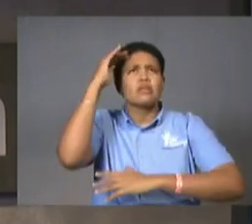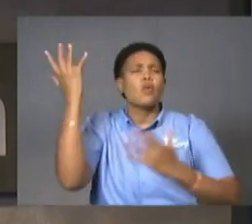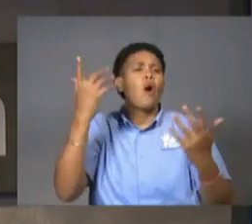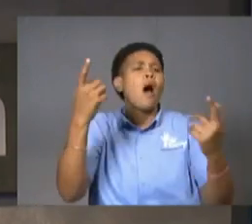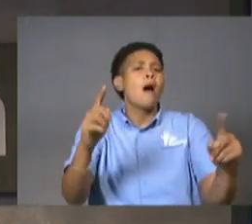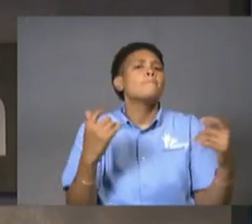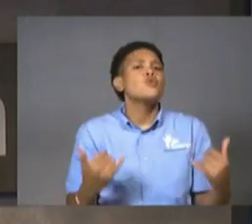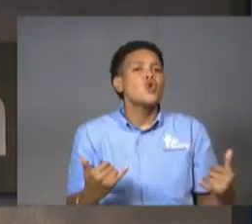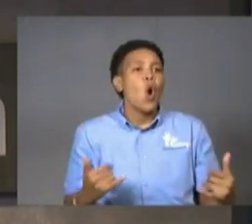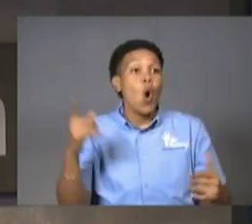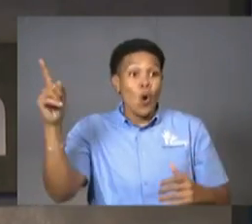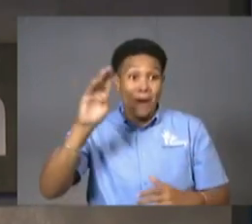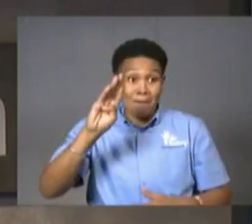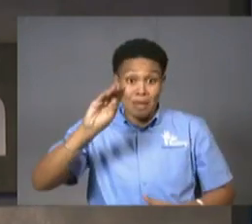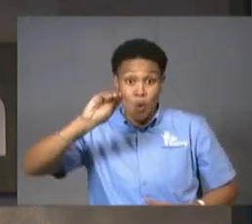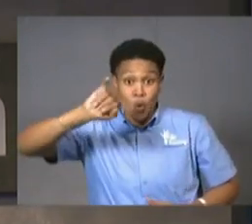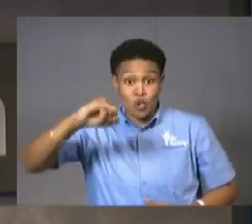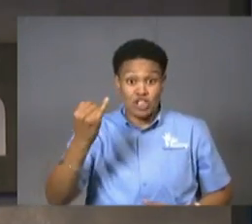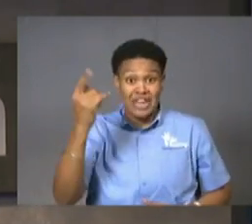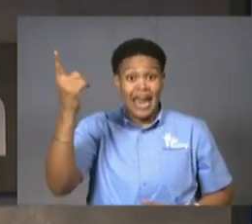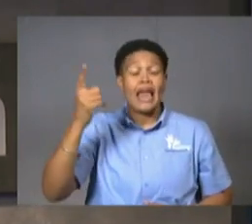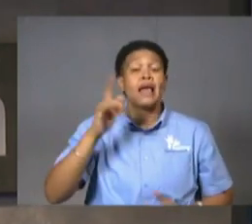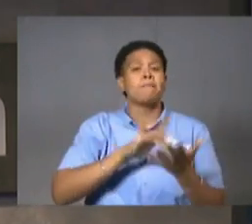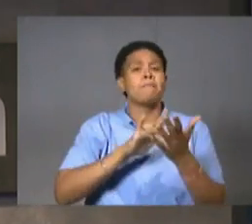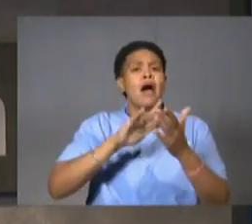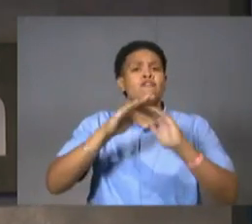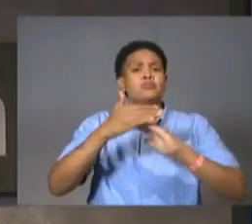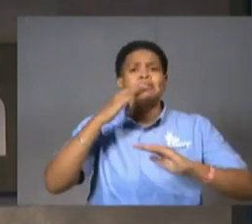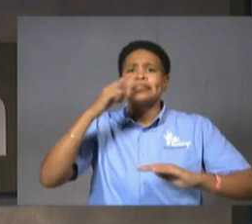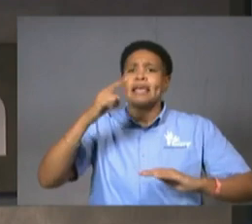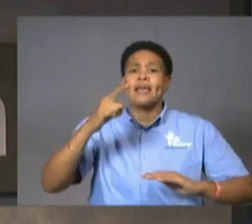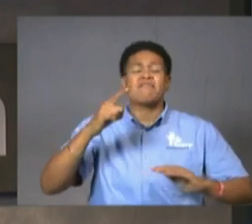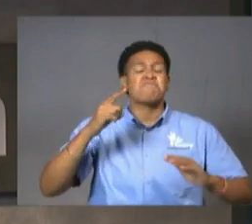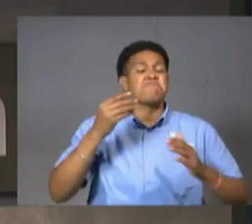that in their view the economy is going to contract by 7 to 10%.